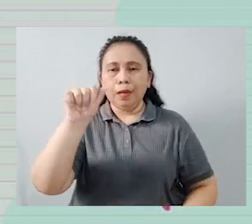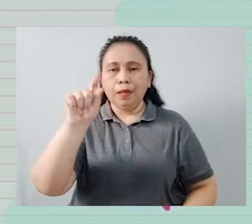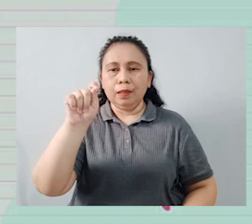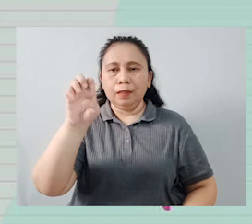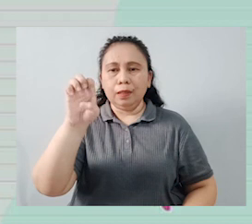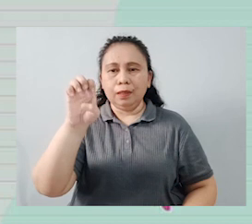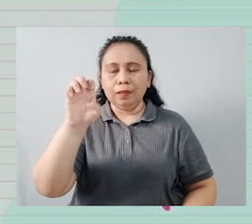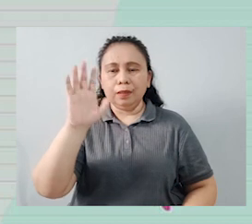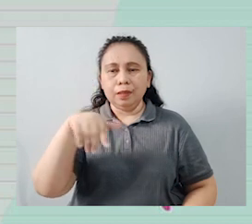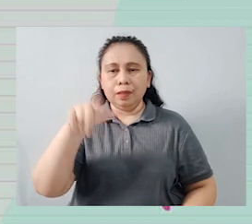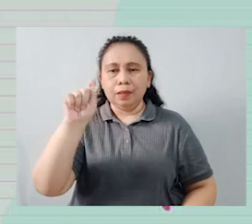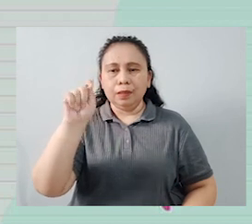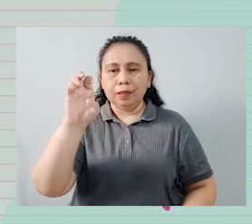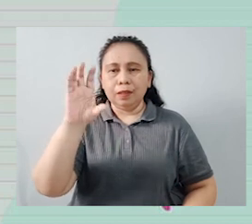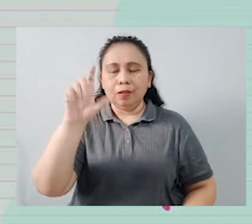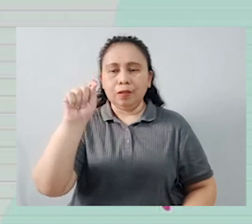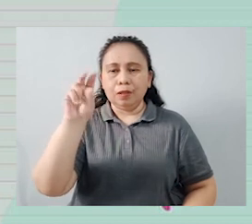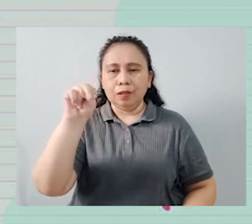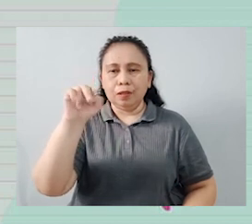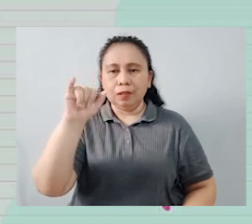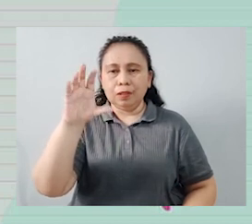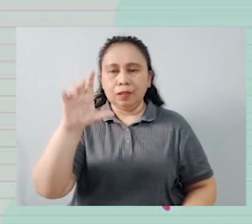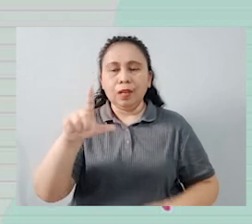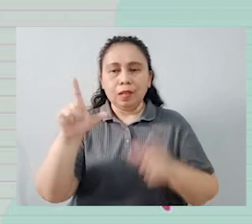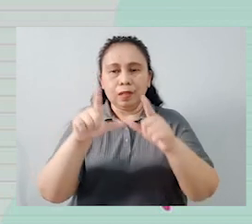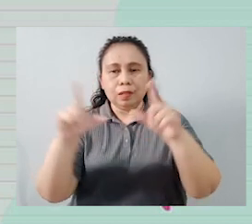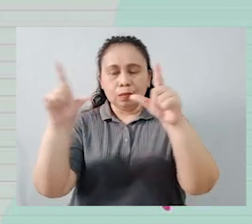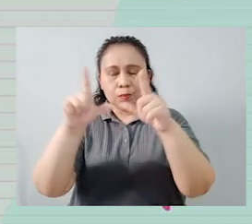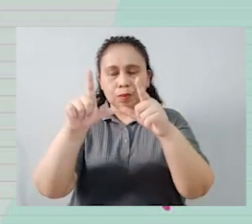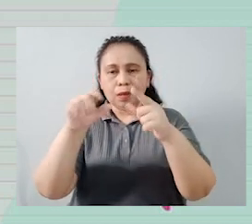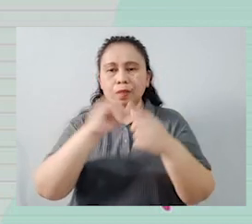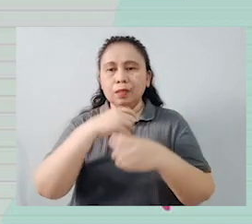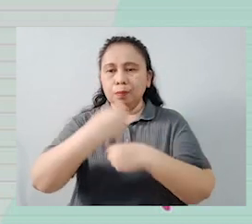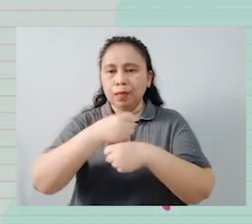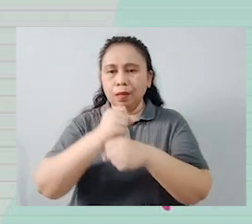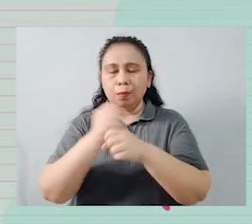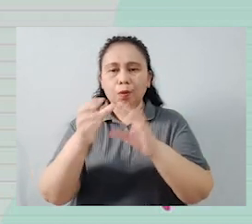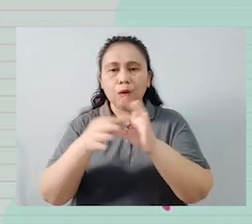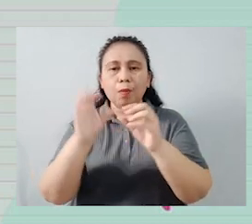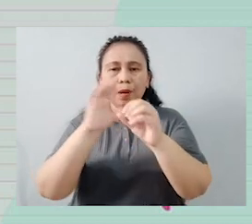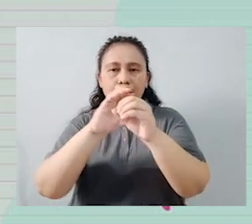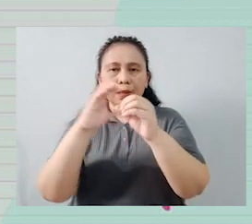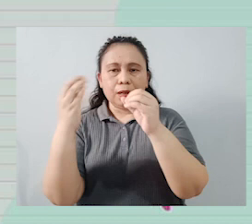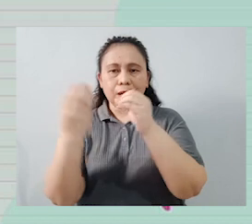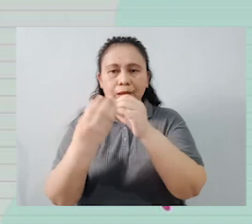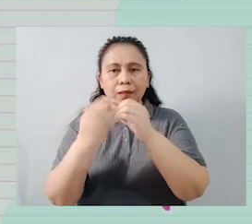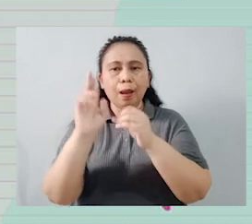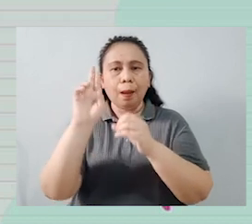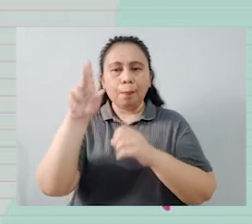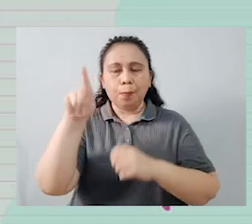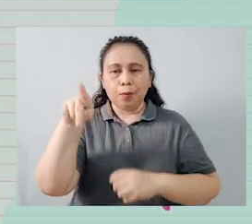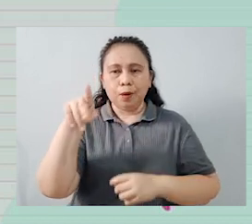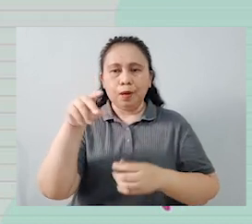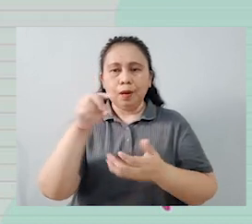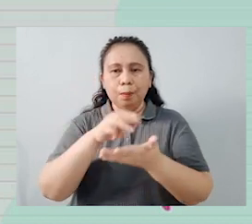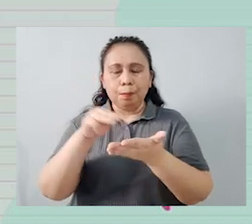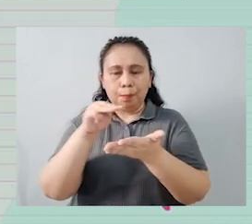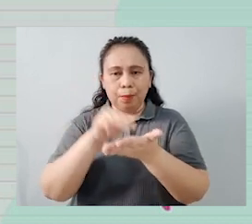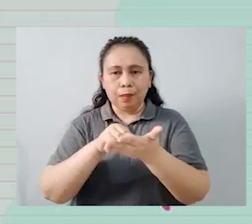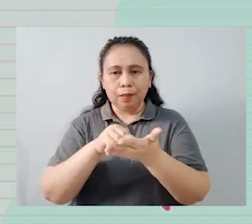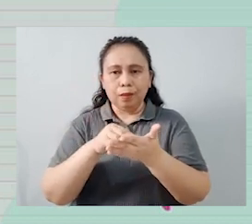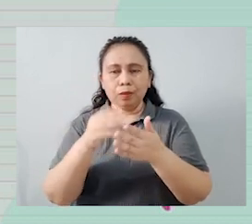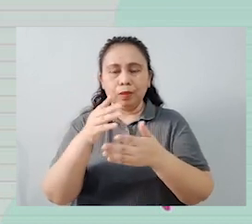Earth's outermost layer, or lithosphere, is made up of the crust and upper mantle, which is further